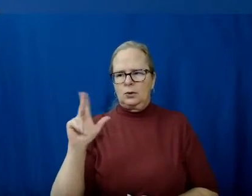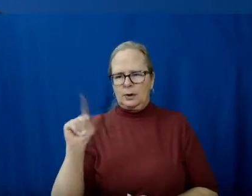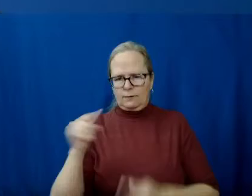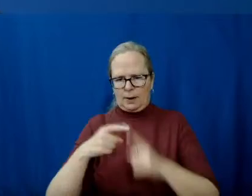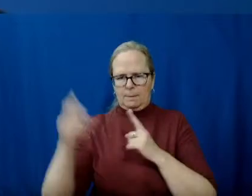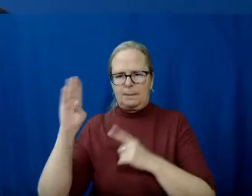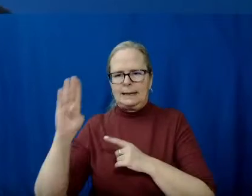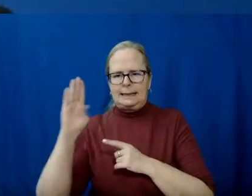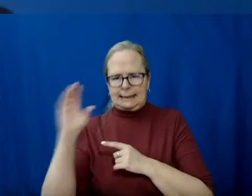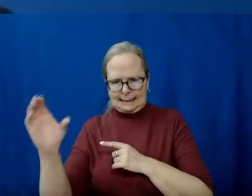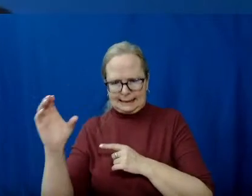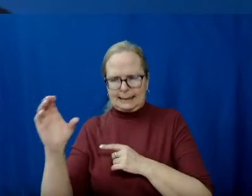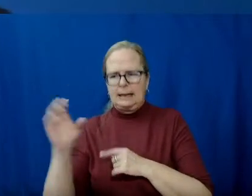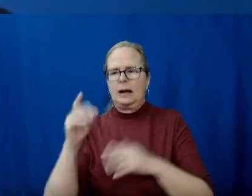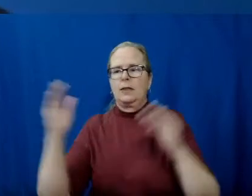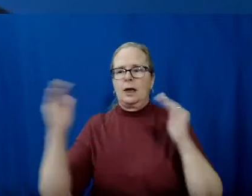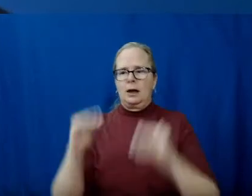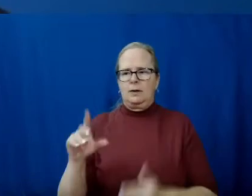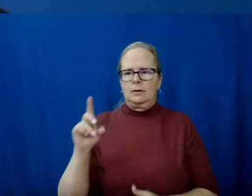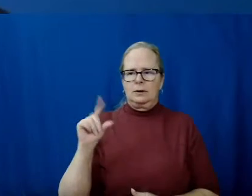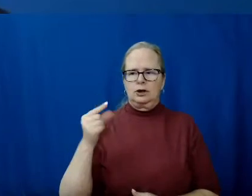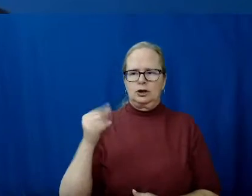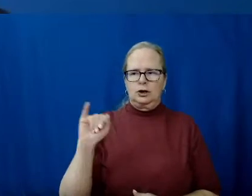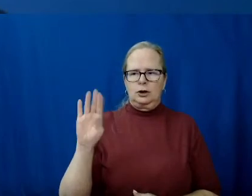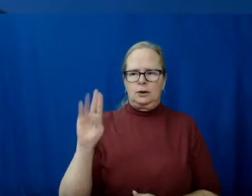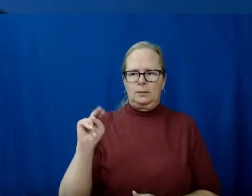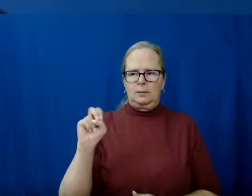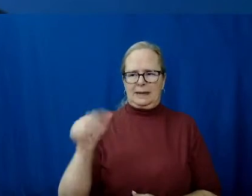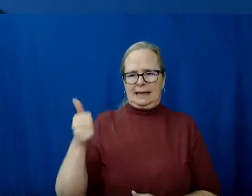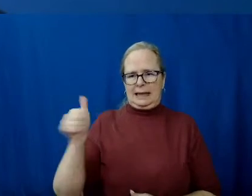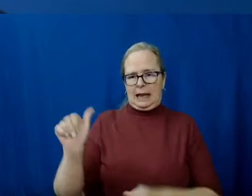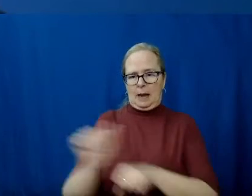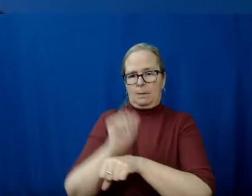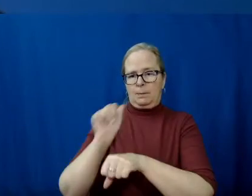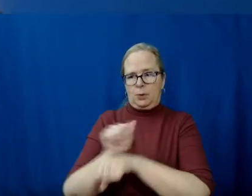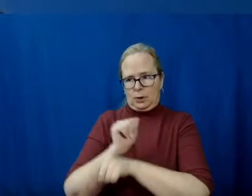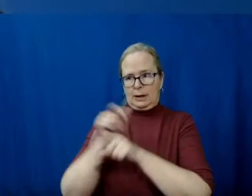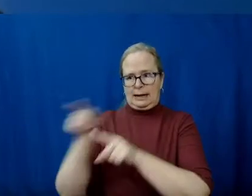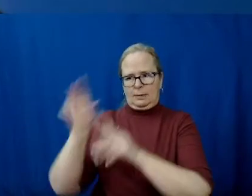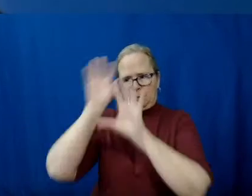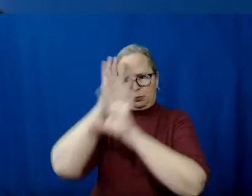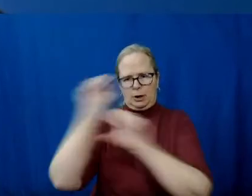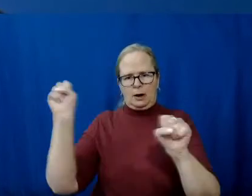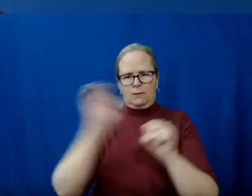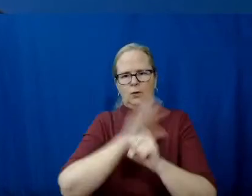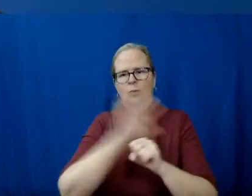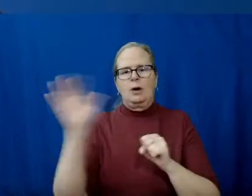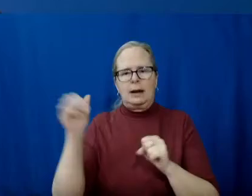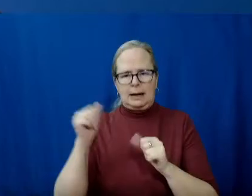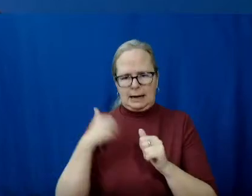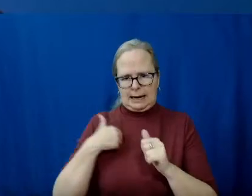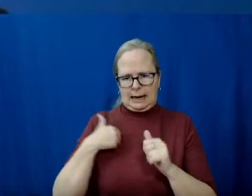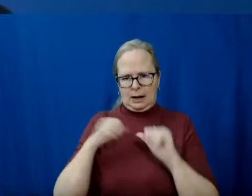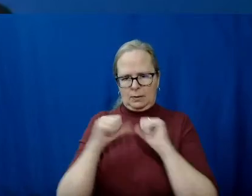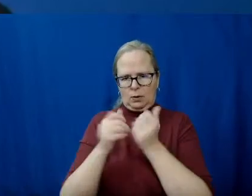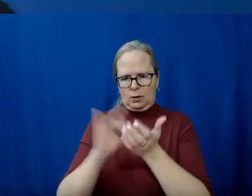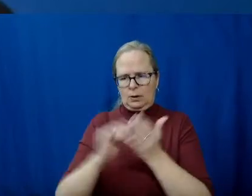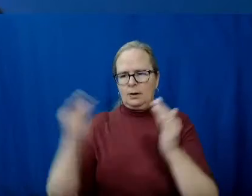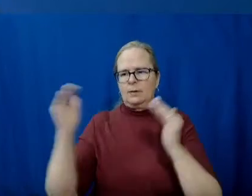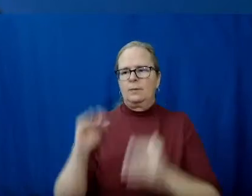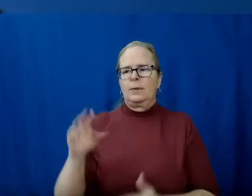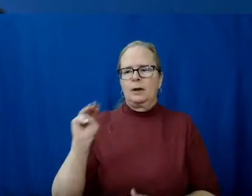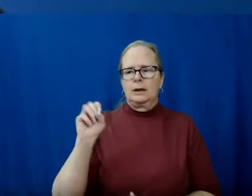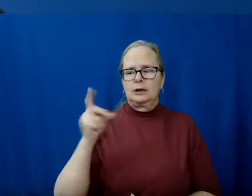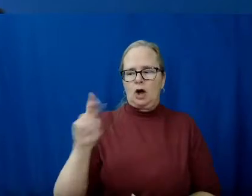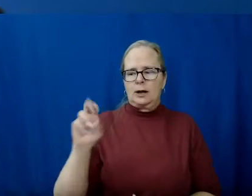the Yukon. I am very excitedly nervous about trying to work